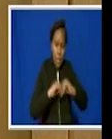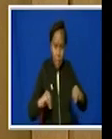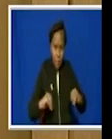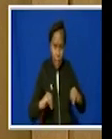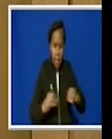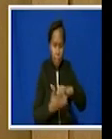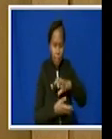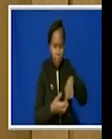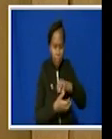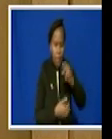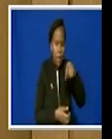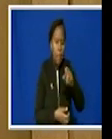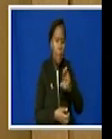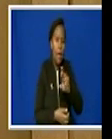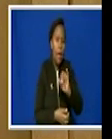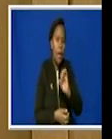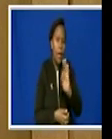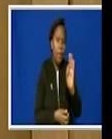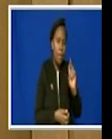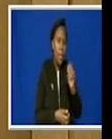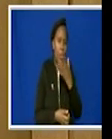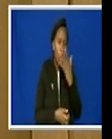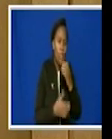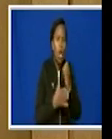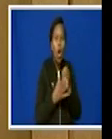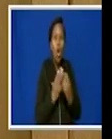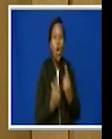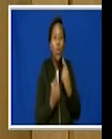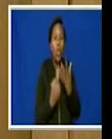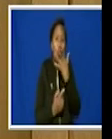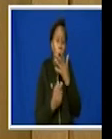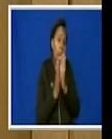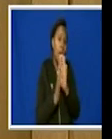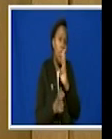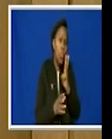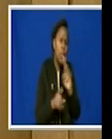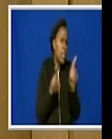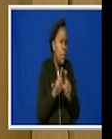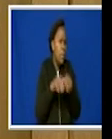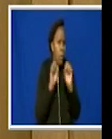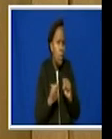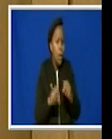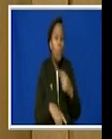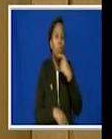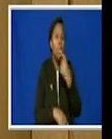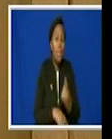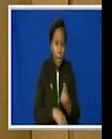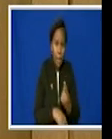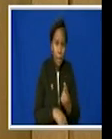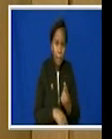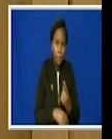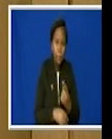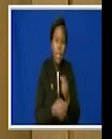a mixture of paraffin and water or cooking oil and water. You should also be able to mention